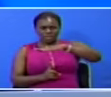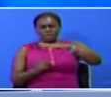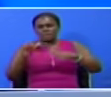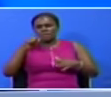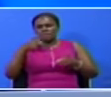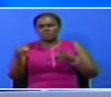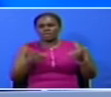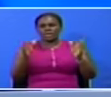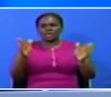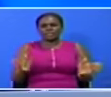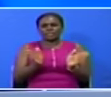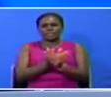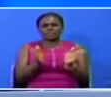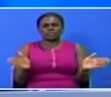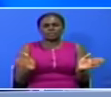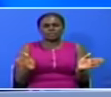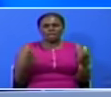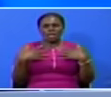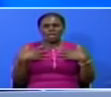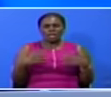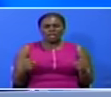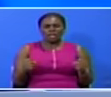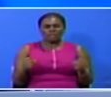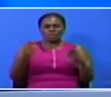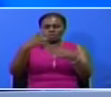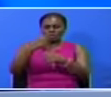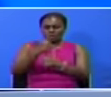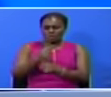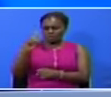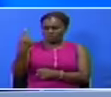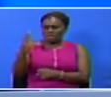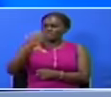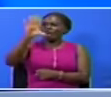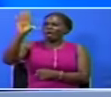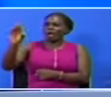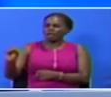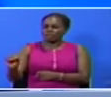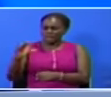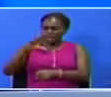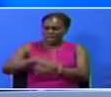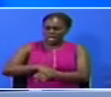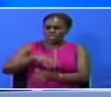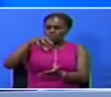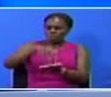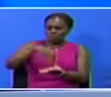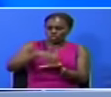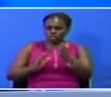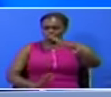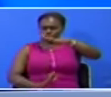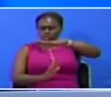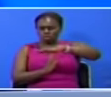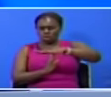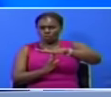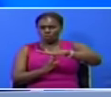Director General-elect of the World Health Organization. He is the first African to hold this top position. Dr. Sania Nishtar